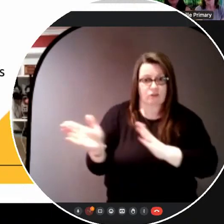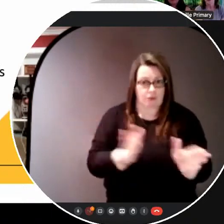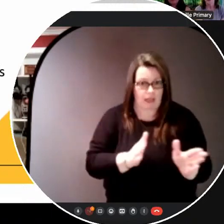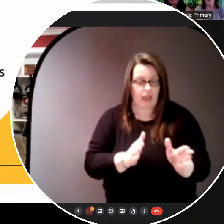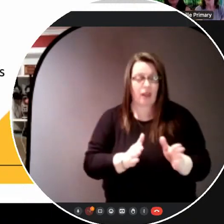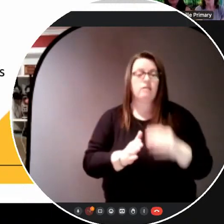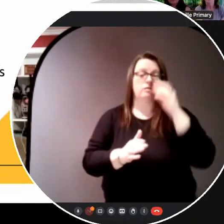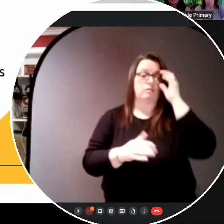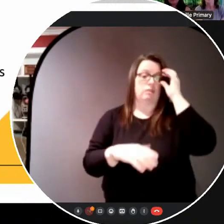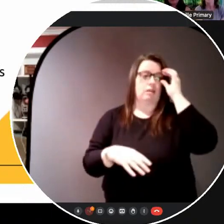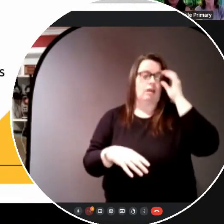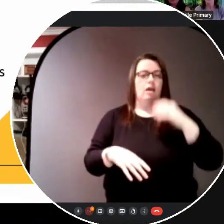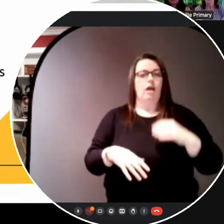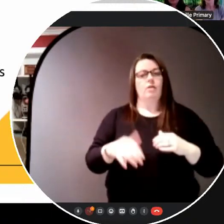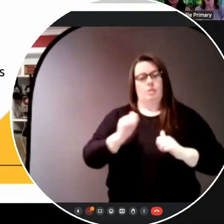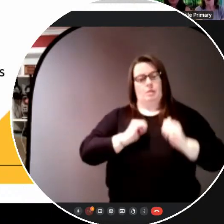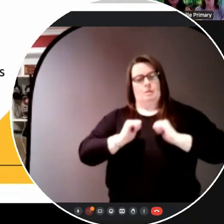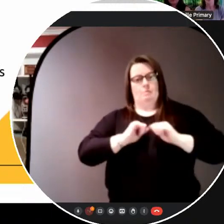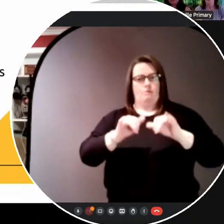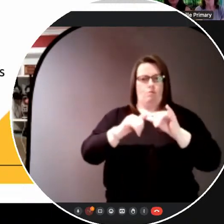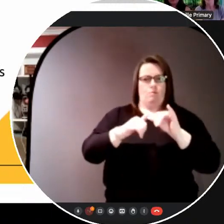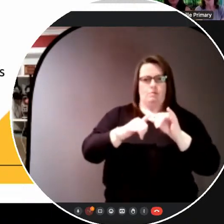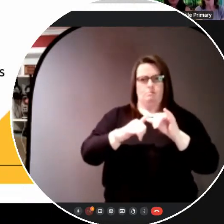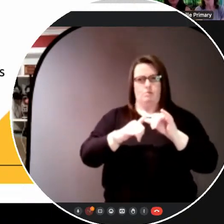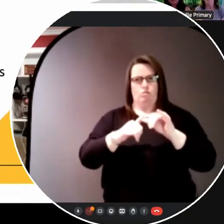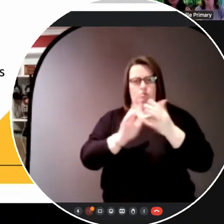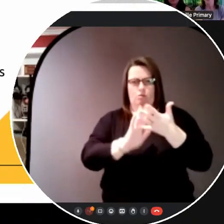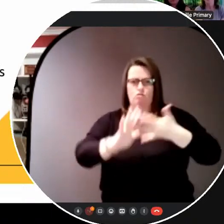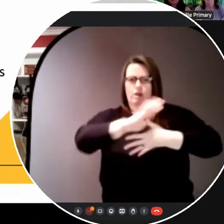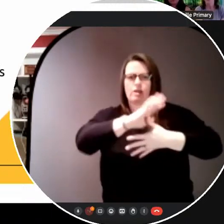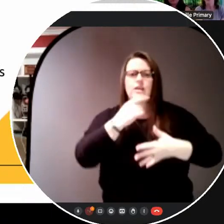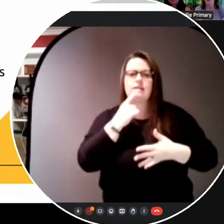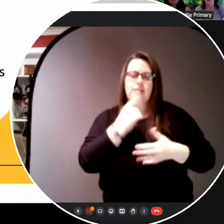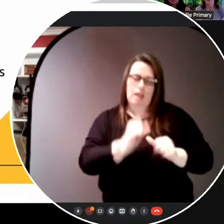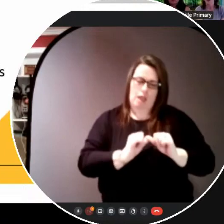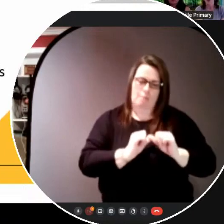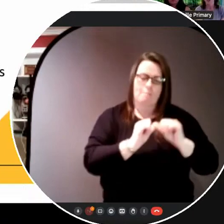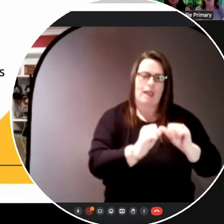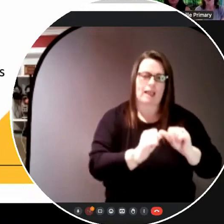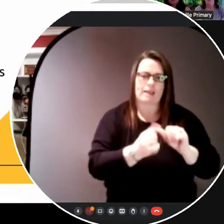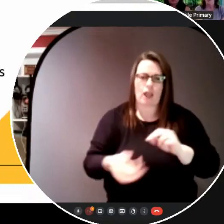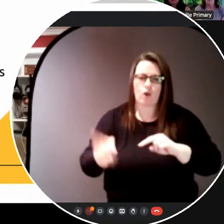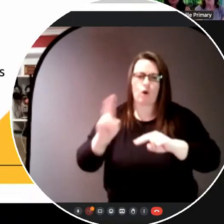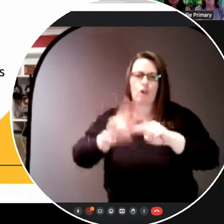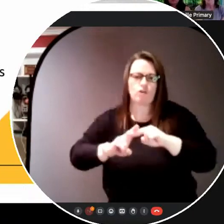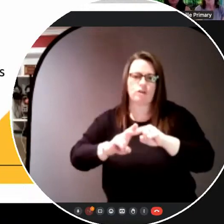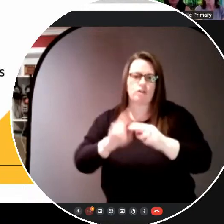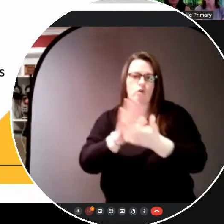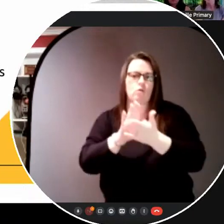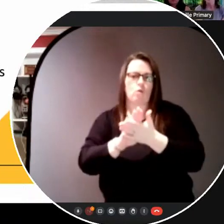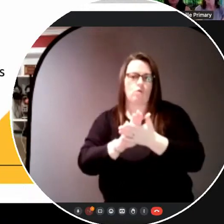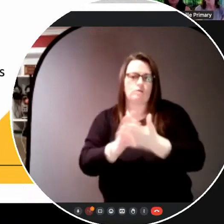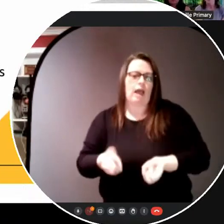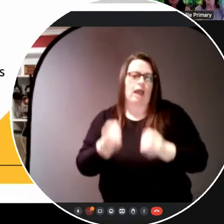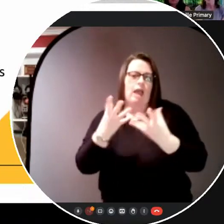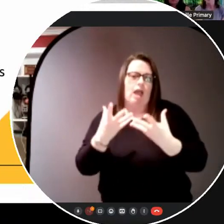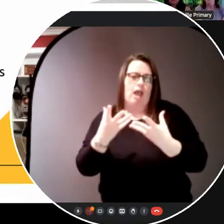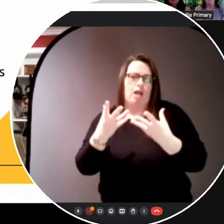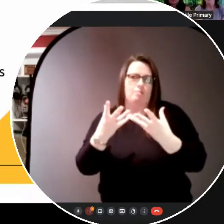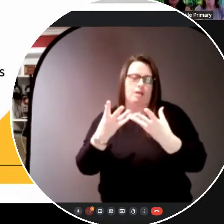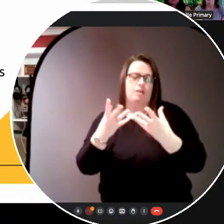performance measurement for that is to maintain or increase the number of schools offering French immersion. That money is